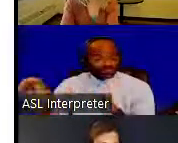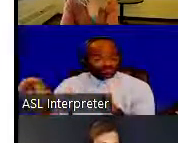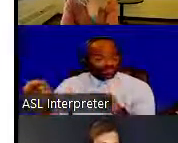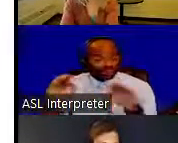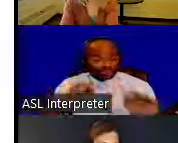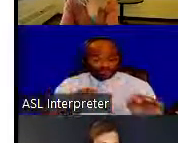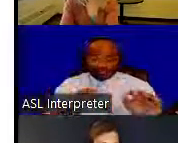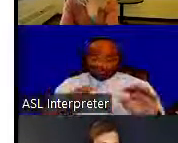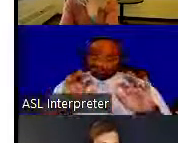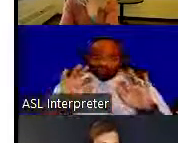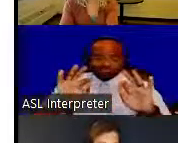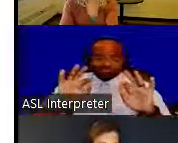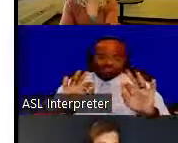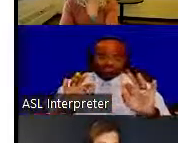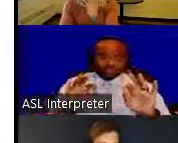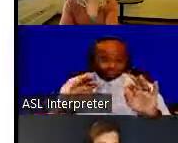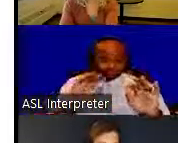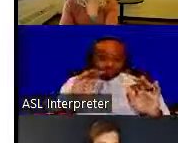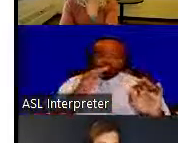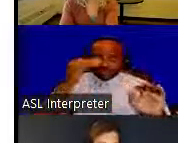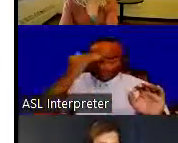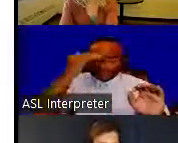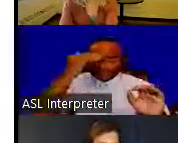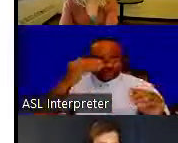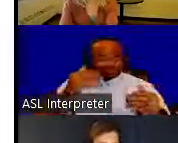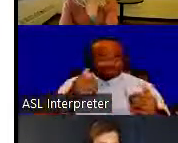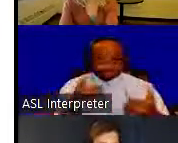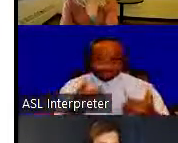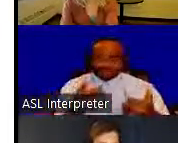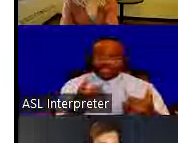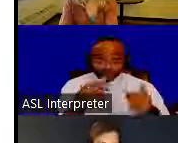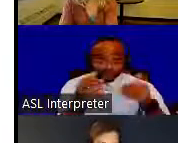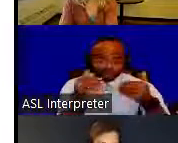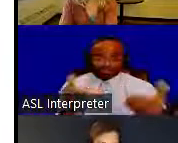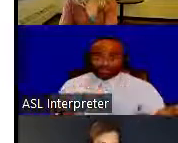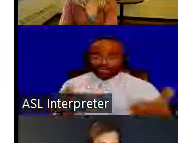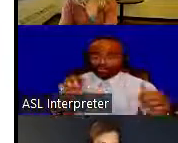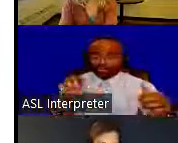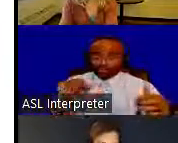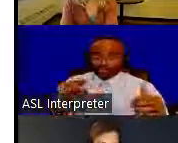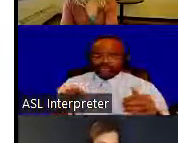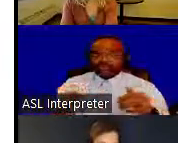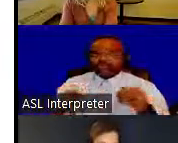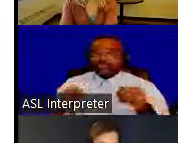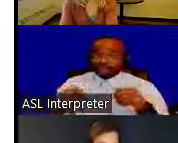is justified and makes sense, and opportunities to do it. So yes.